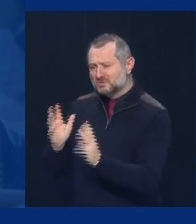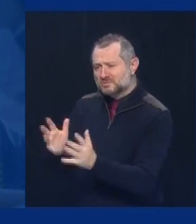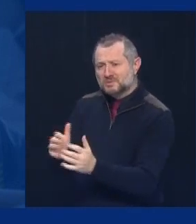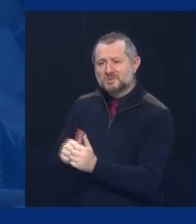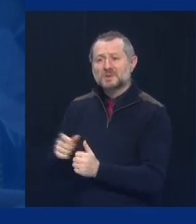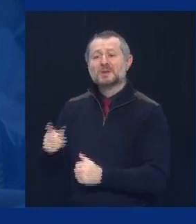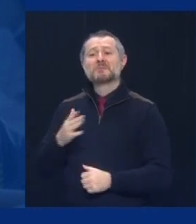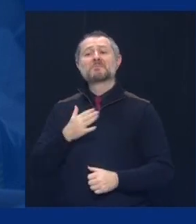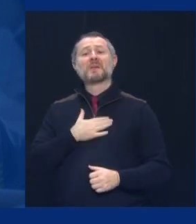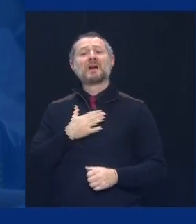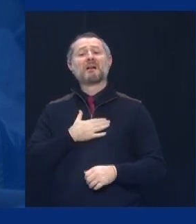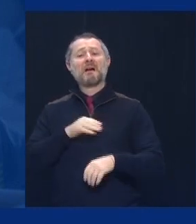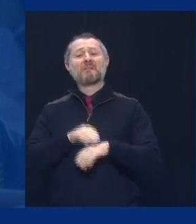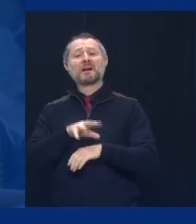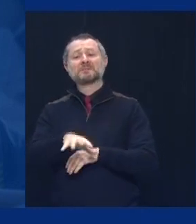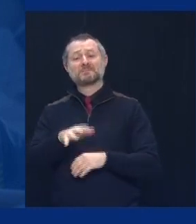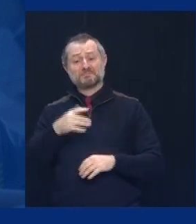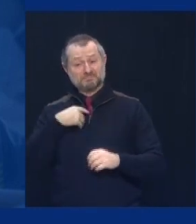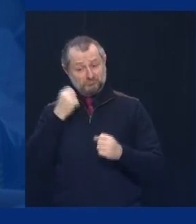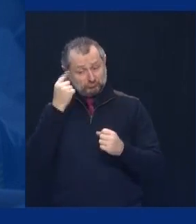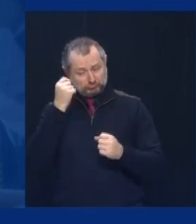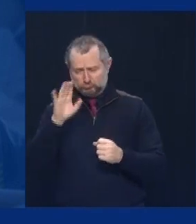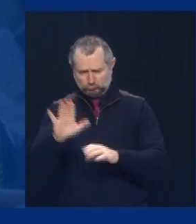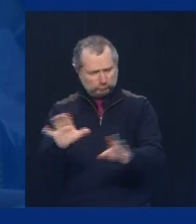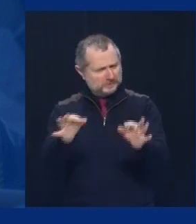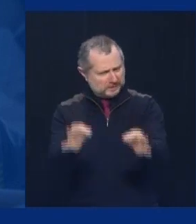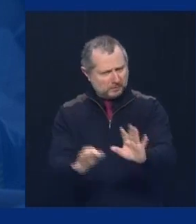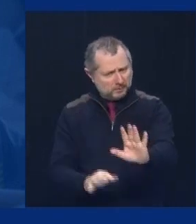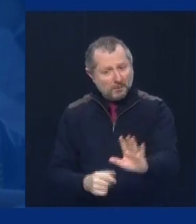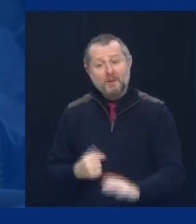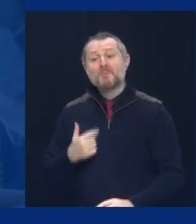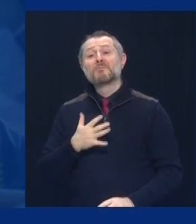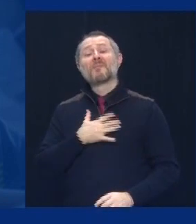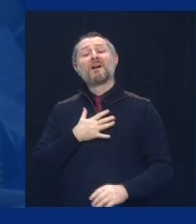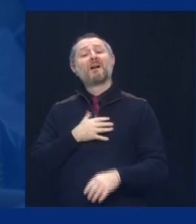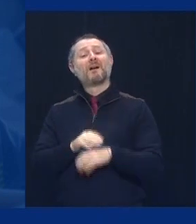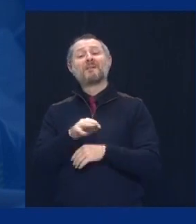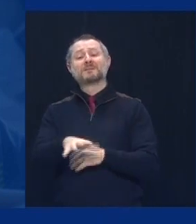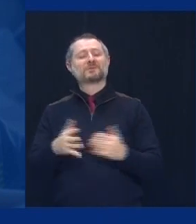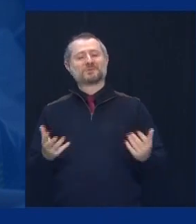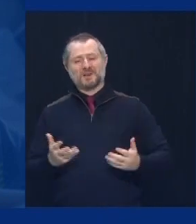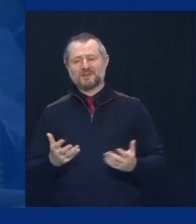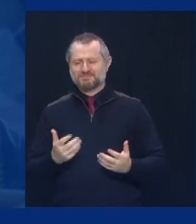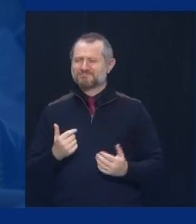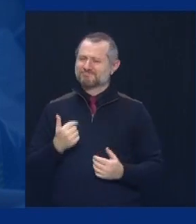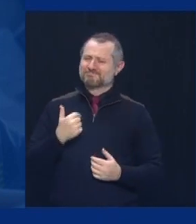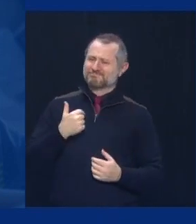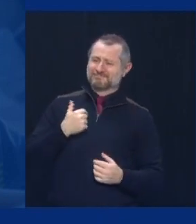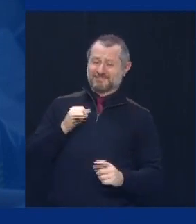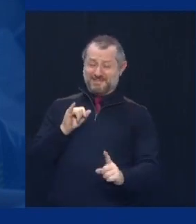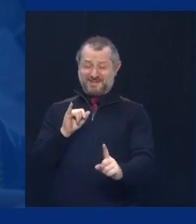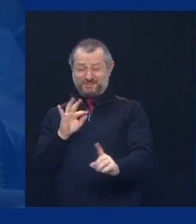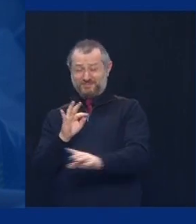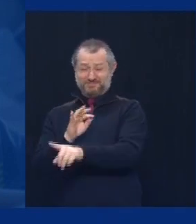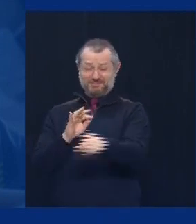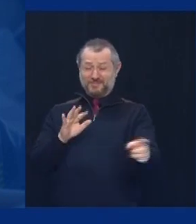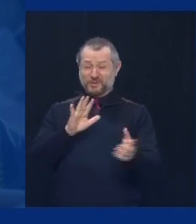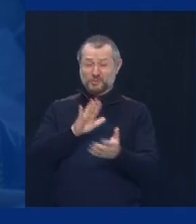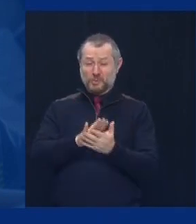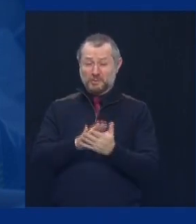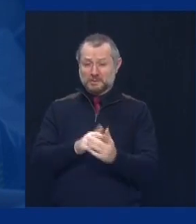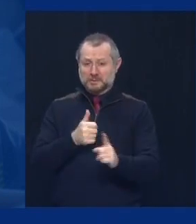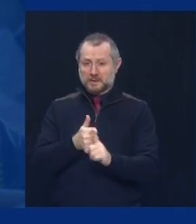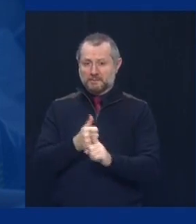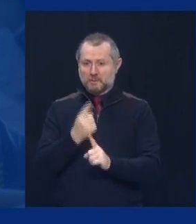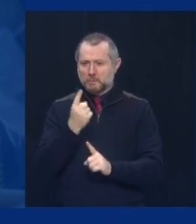although it's their decision, is that unless you have data that says the schools are at a problematic infection rate, the schools